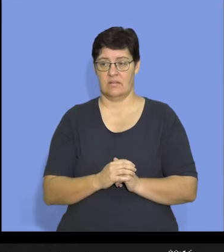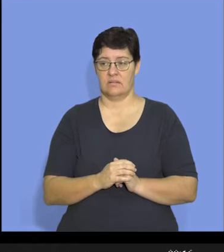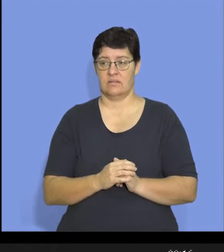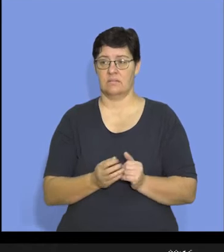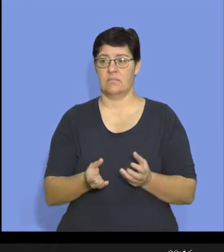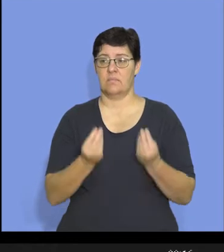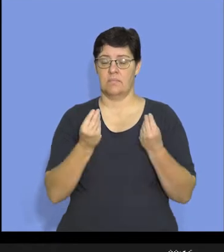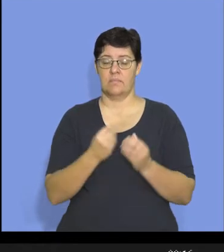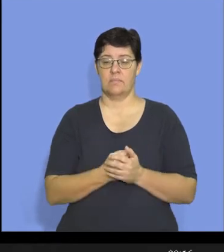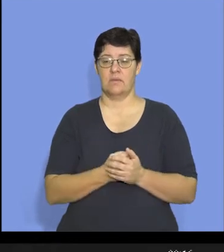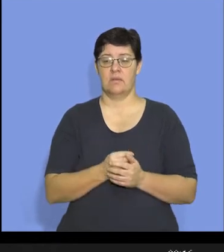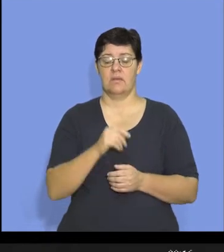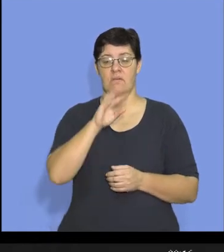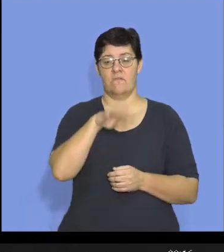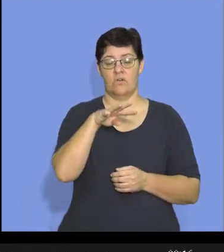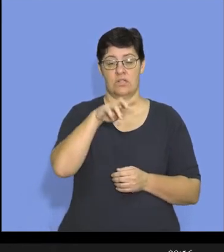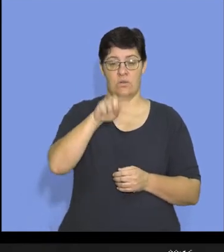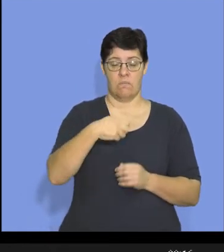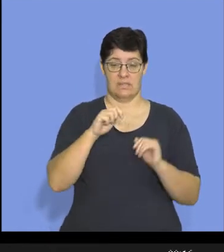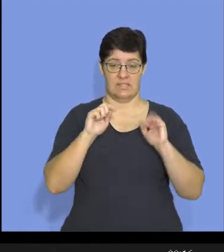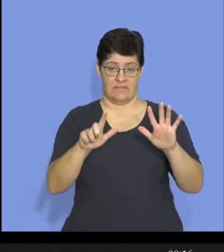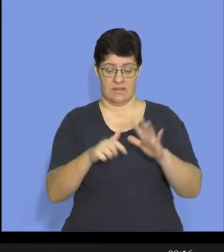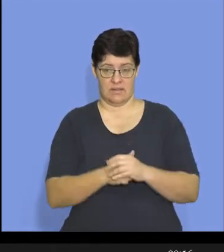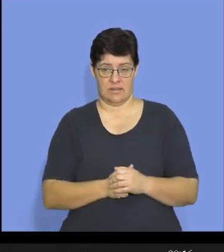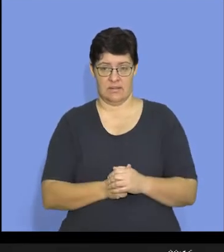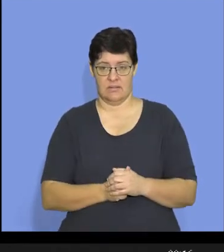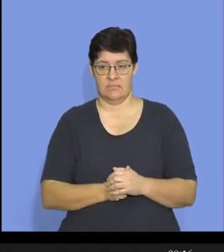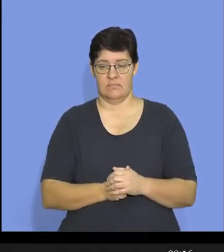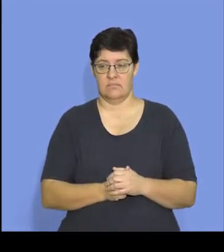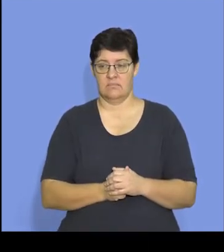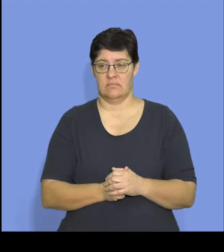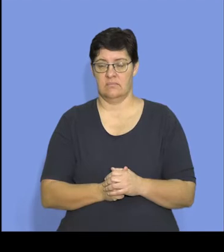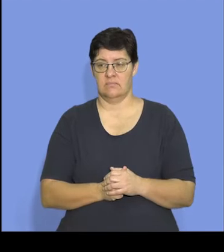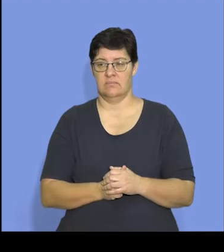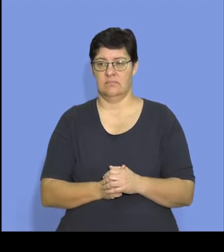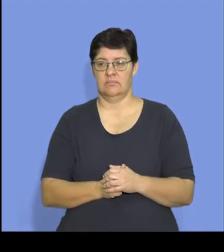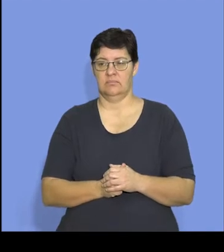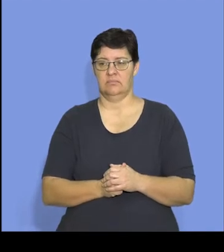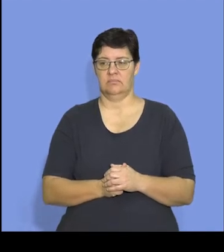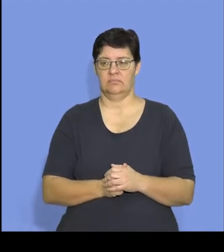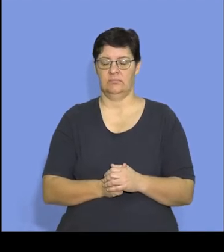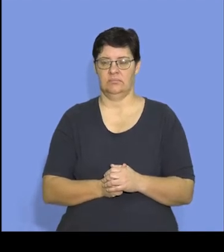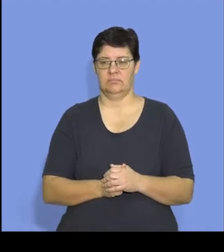And remember, we can't work with it as a fraction, so we get 14 comma 7.